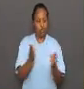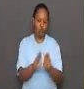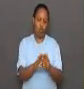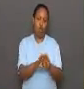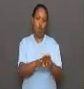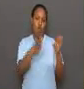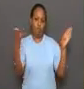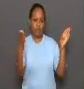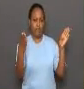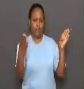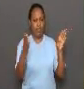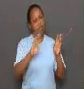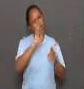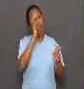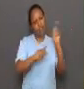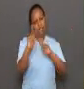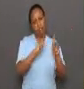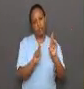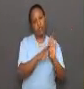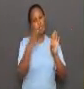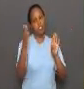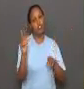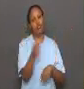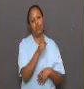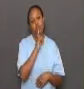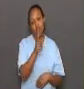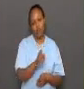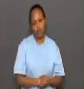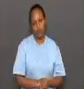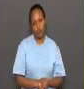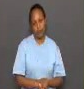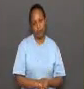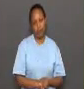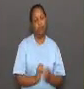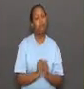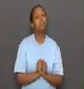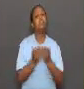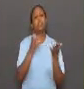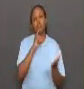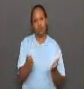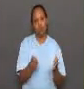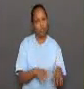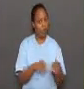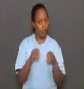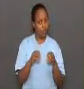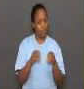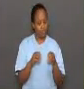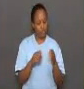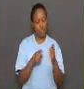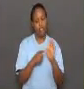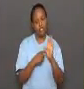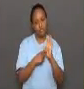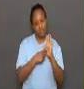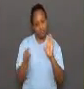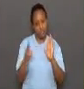open to public scrutiny. Students, How is transparency related